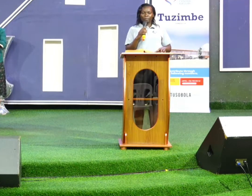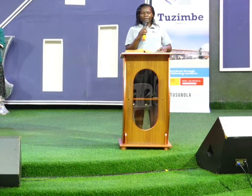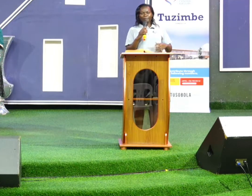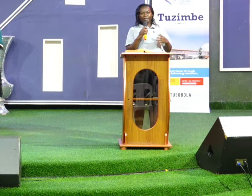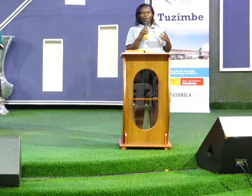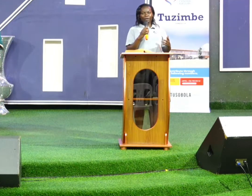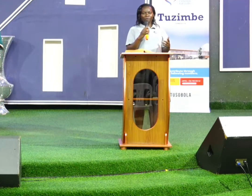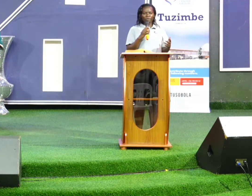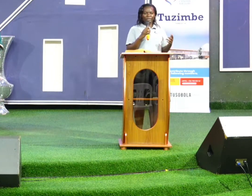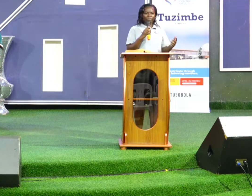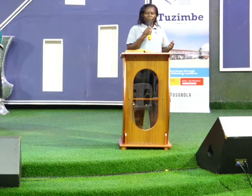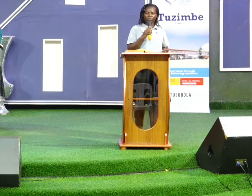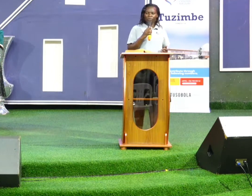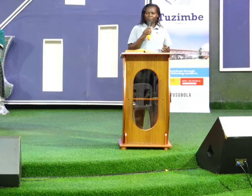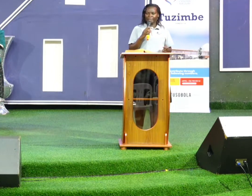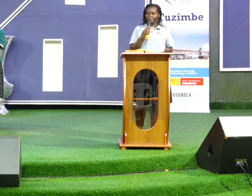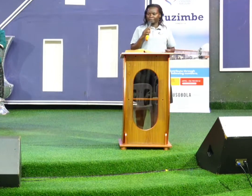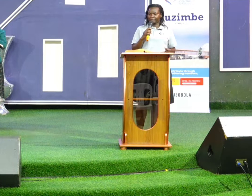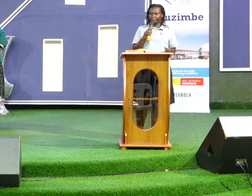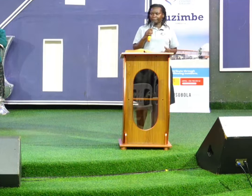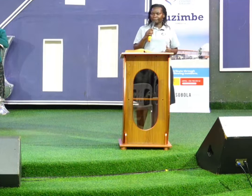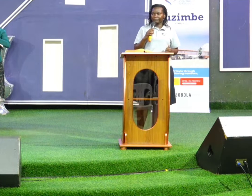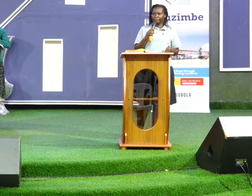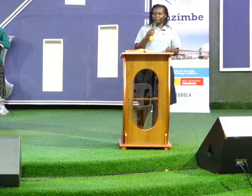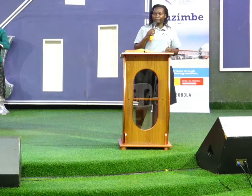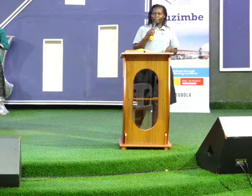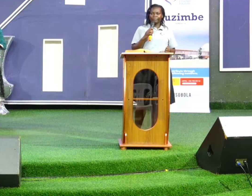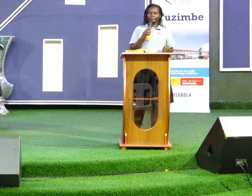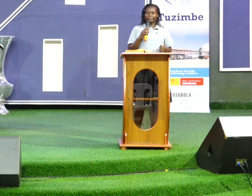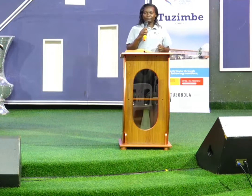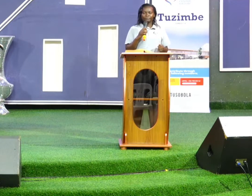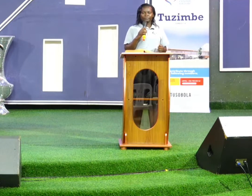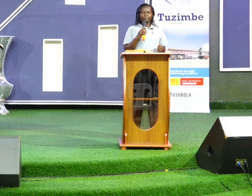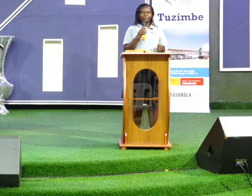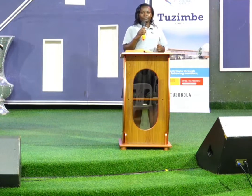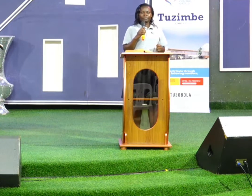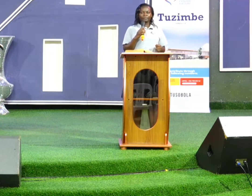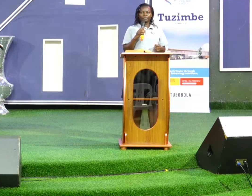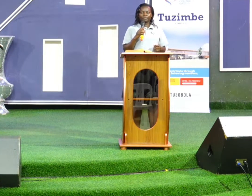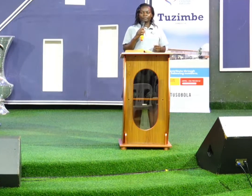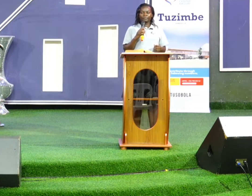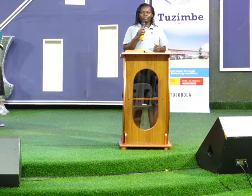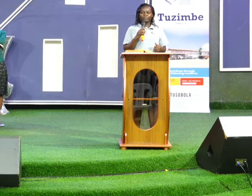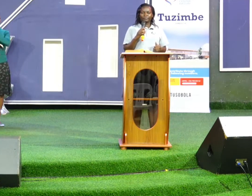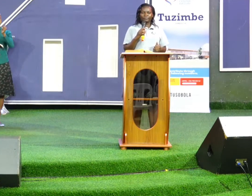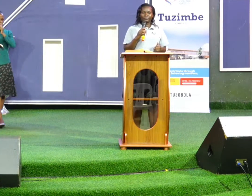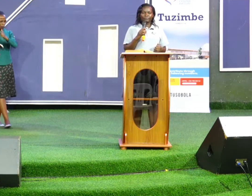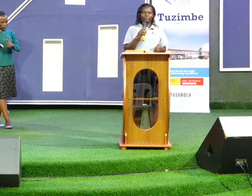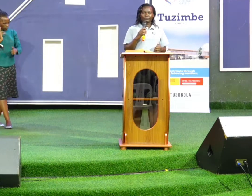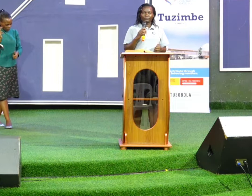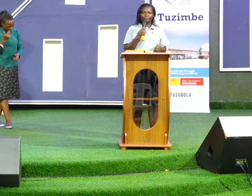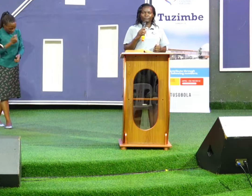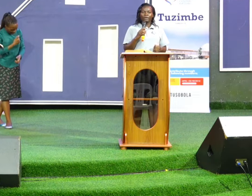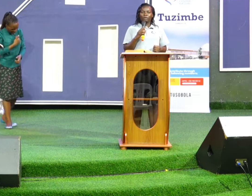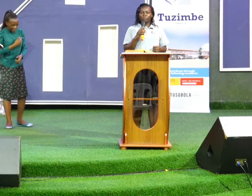spirit. Kubanga bali bawangudde omwoyo gwa mperezi. For them they saw that if the Lord is with us, please is delighted